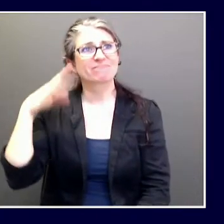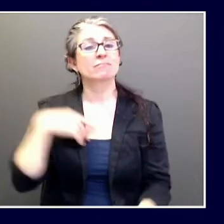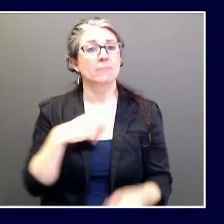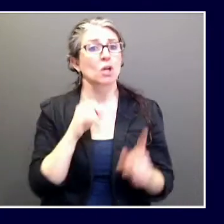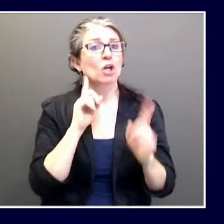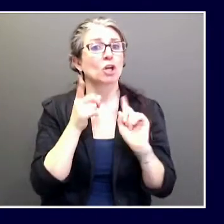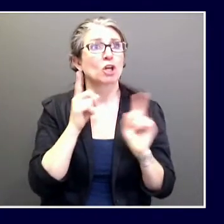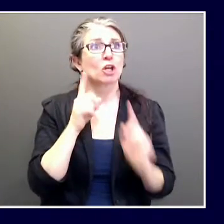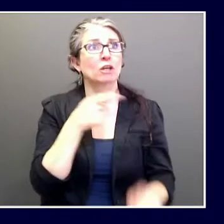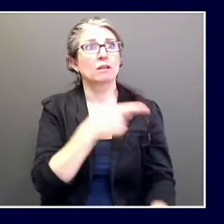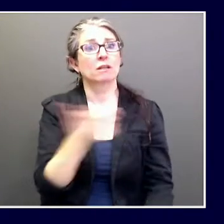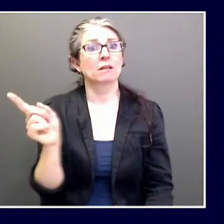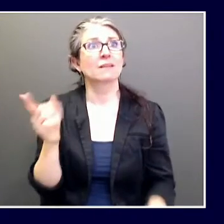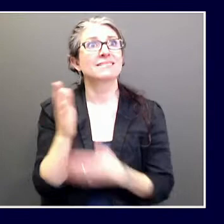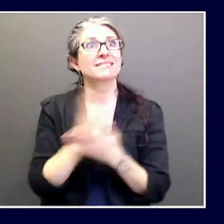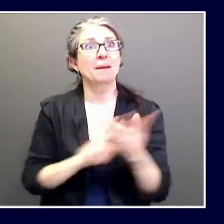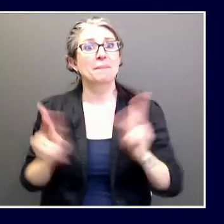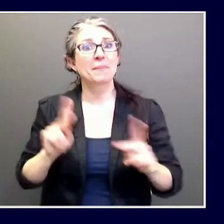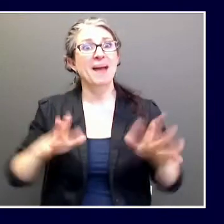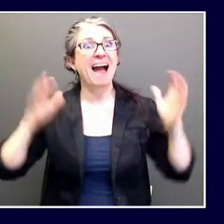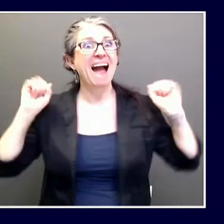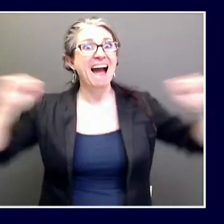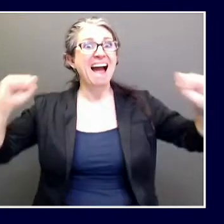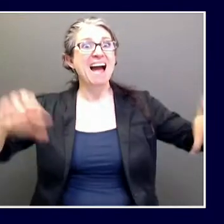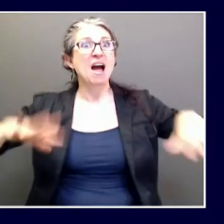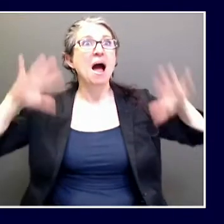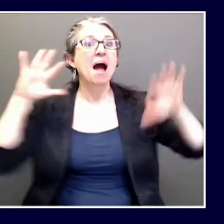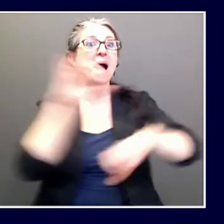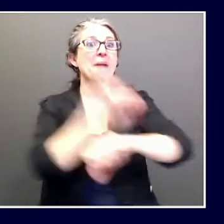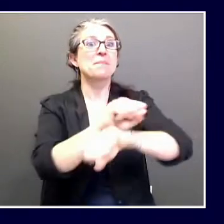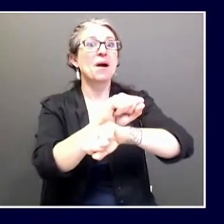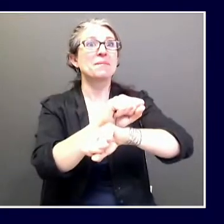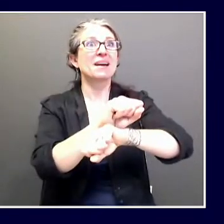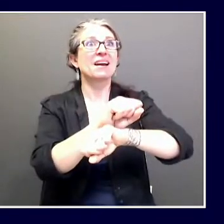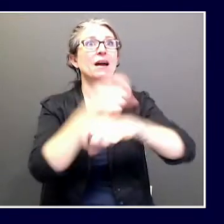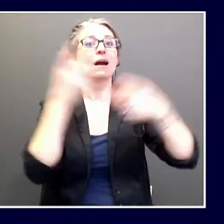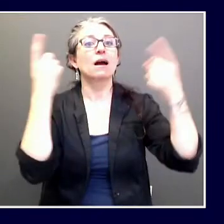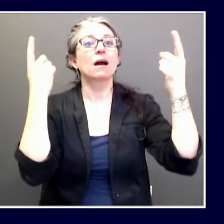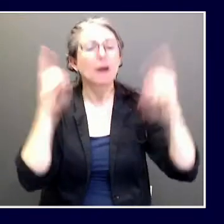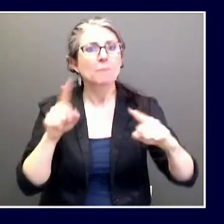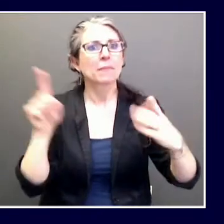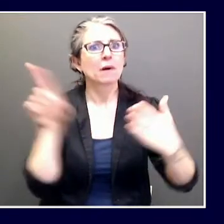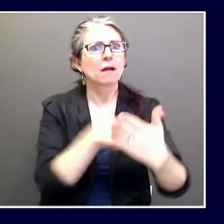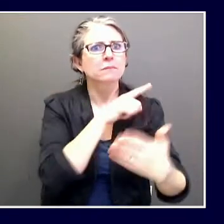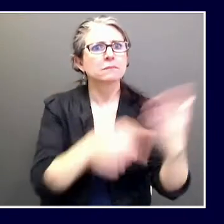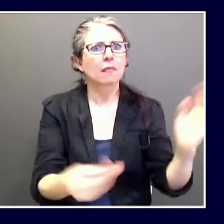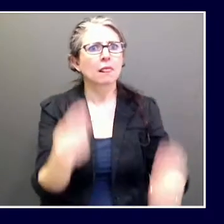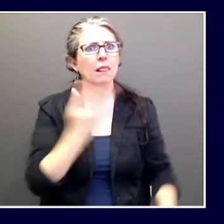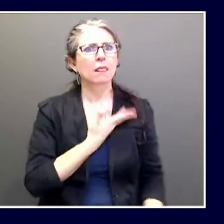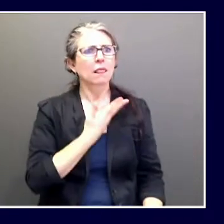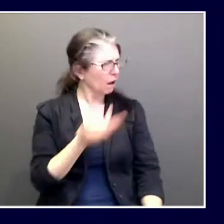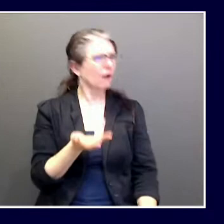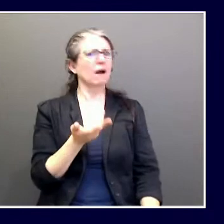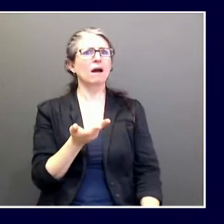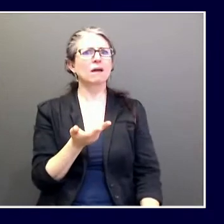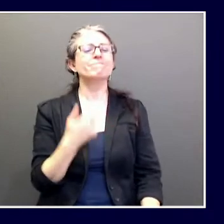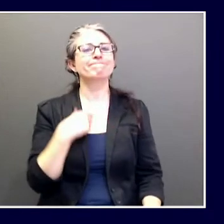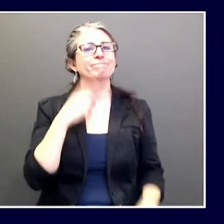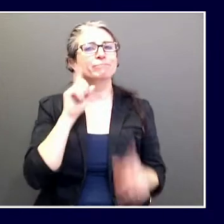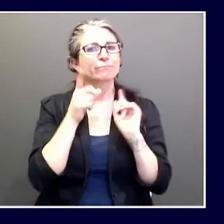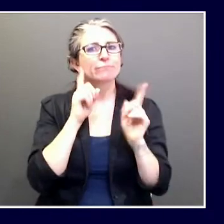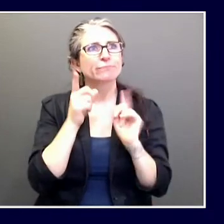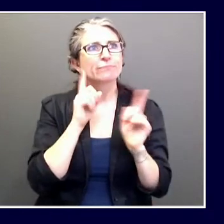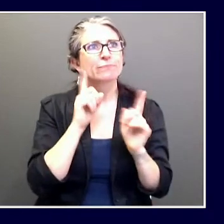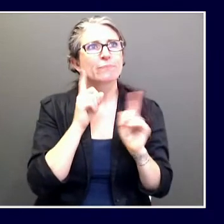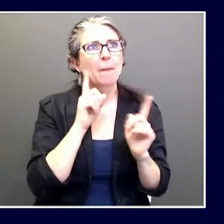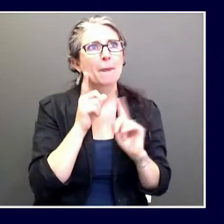canceled at the last minute. I followed up with the regional folks at that particular chain at Walgreens to